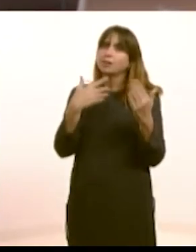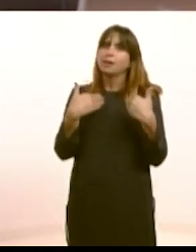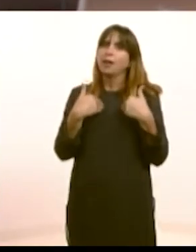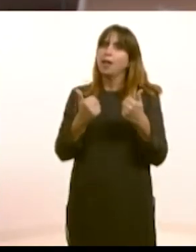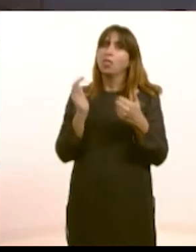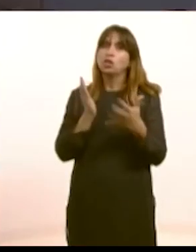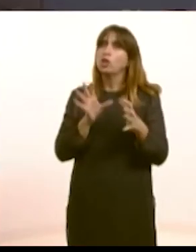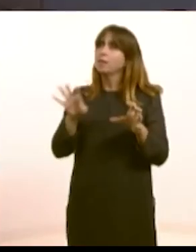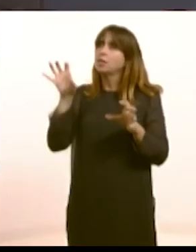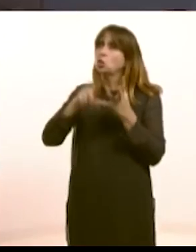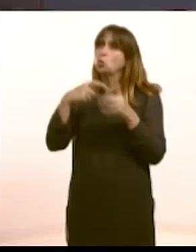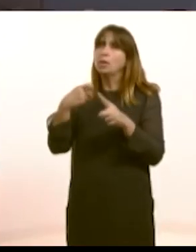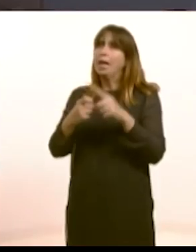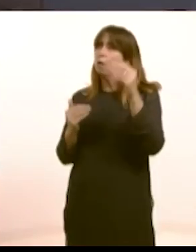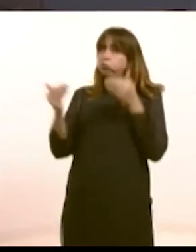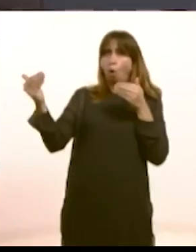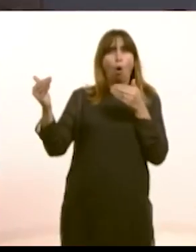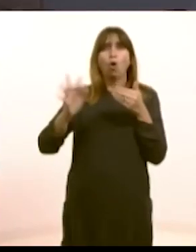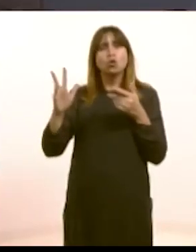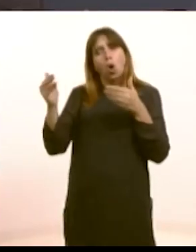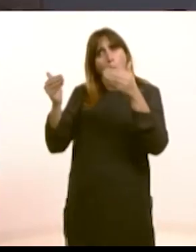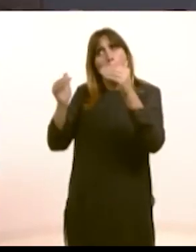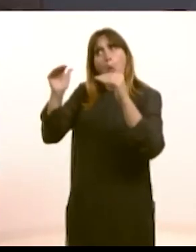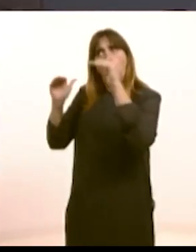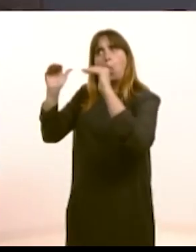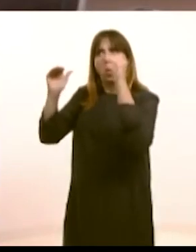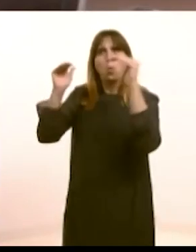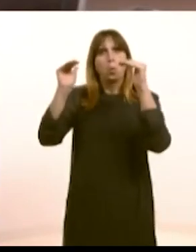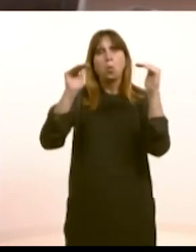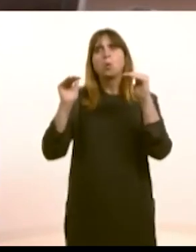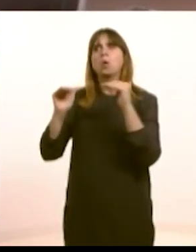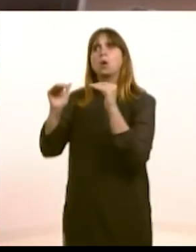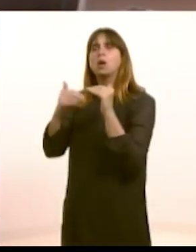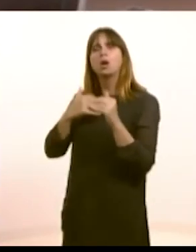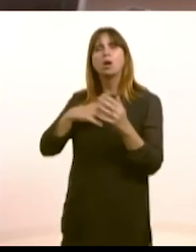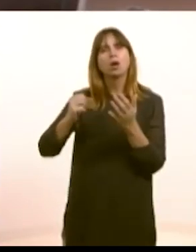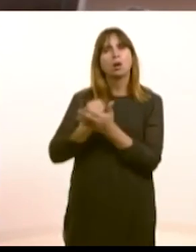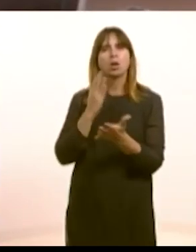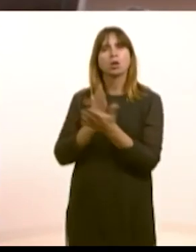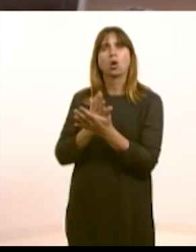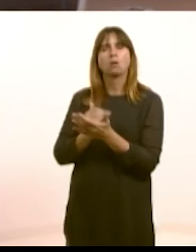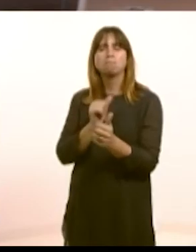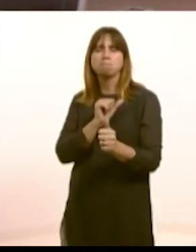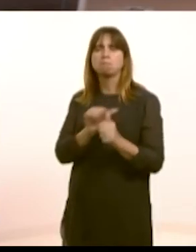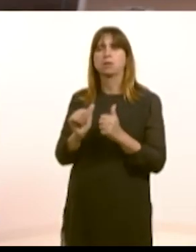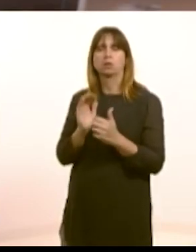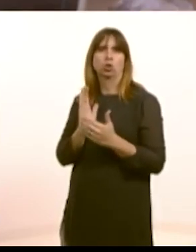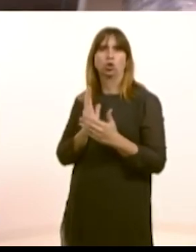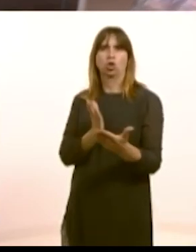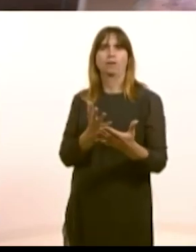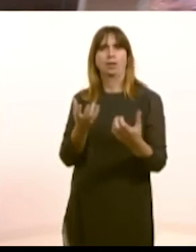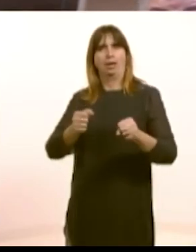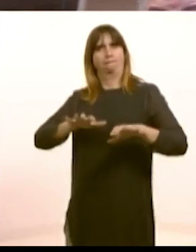services across the United Kingdom, and we will continue to ensure that the best services are available,